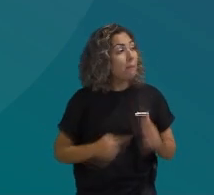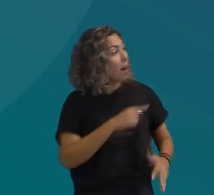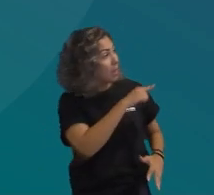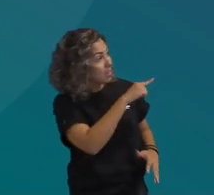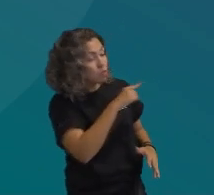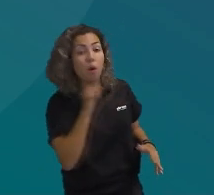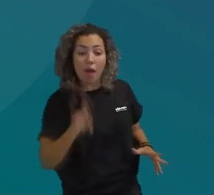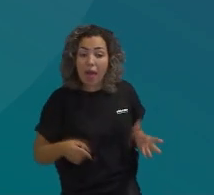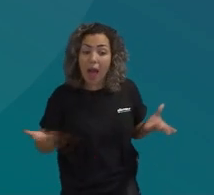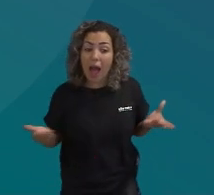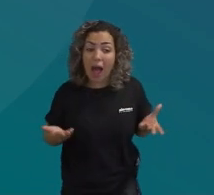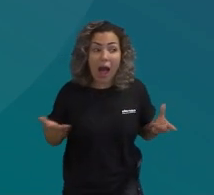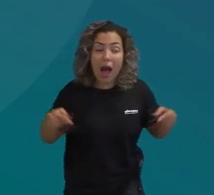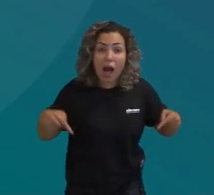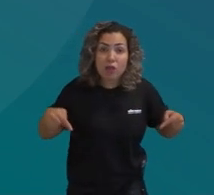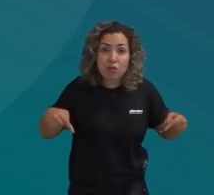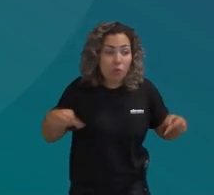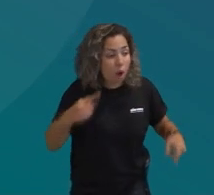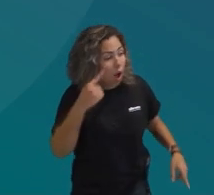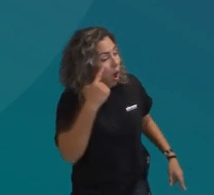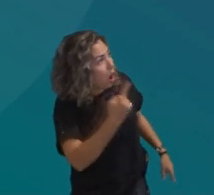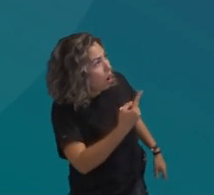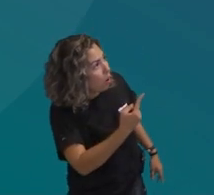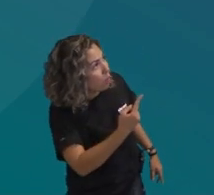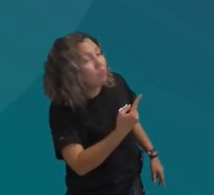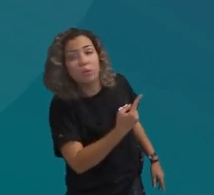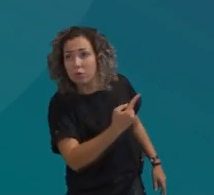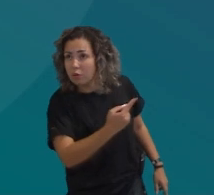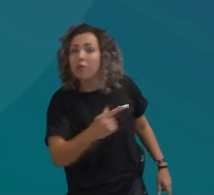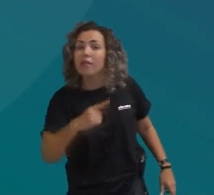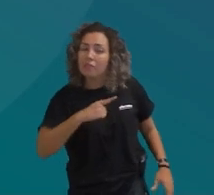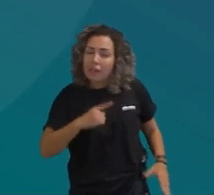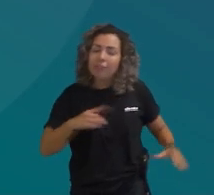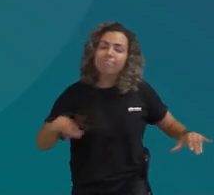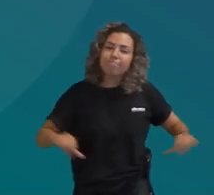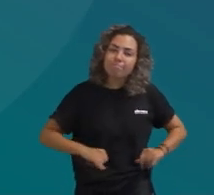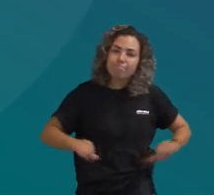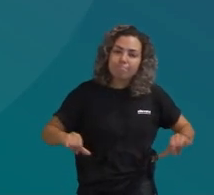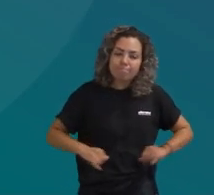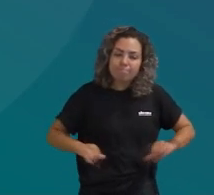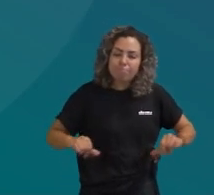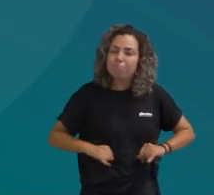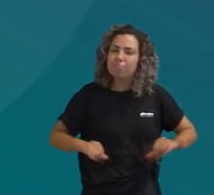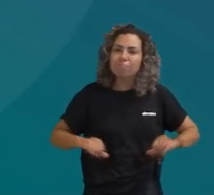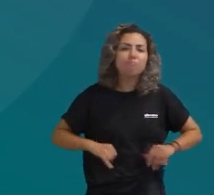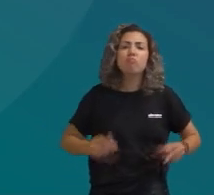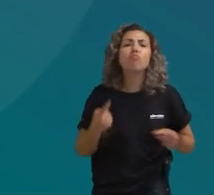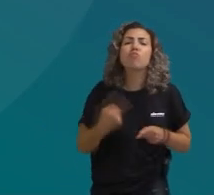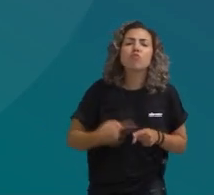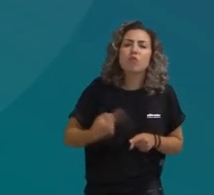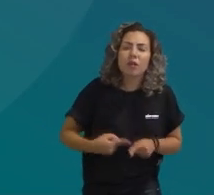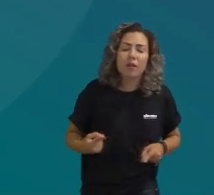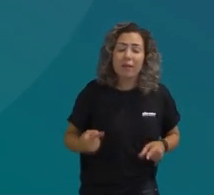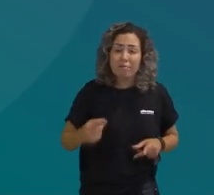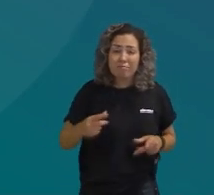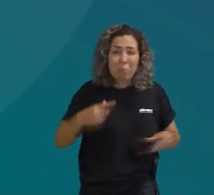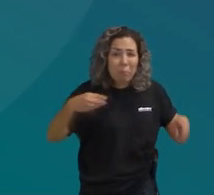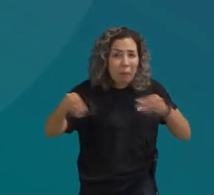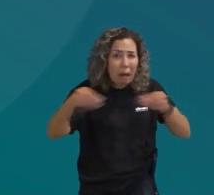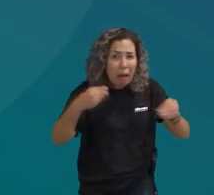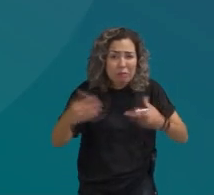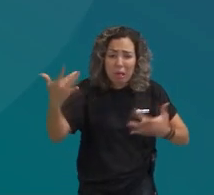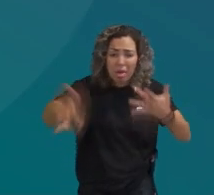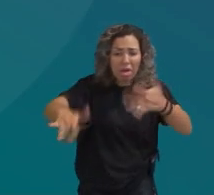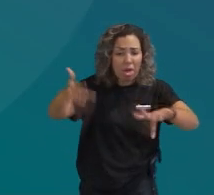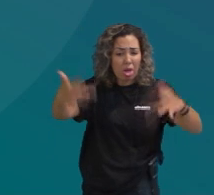can see. We suffer from plastic solution. We suffer with informal settlements,